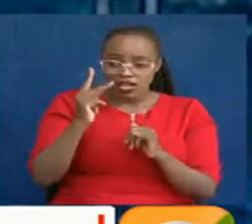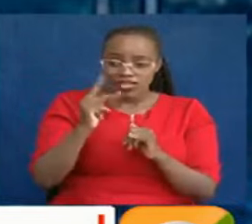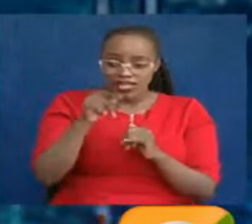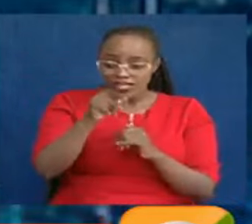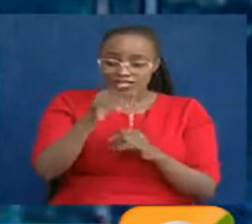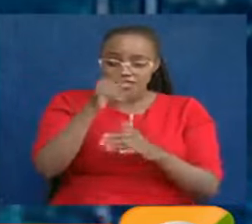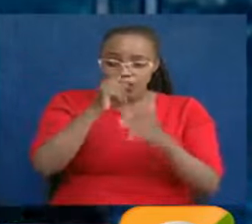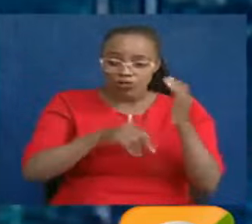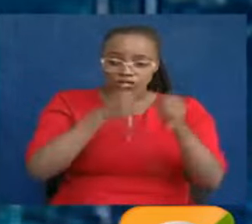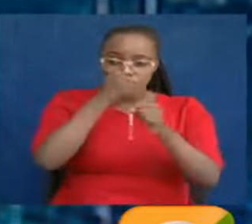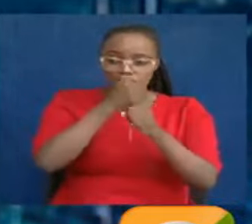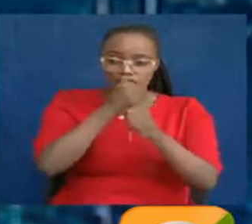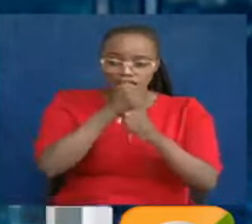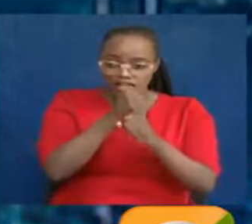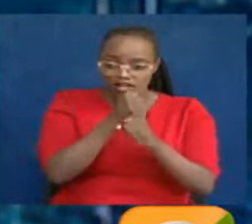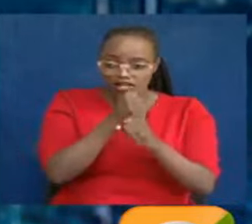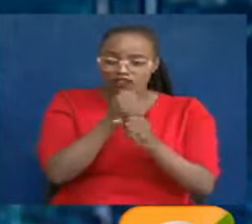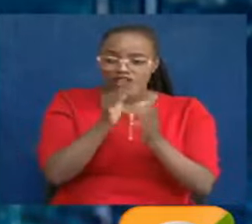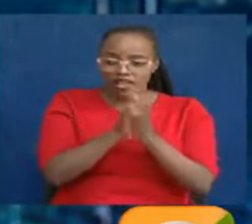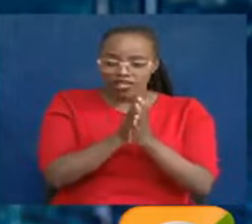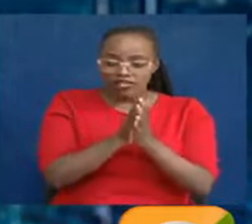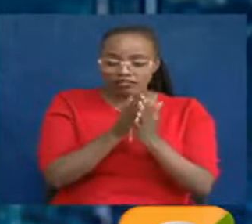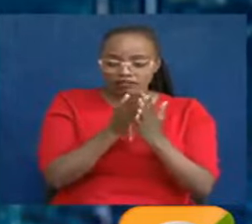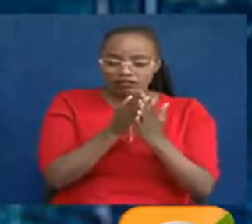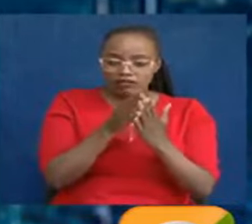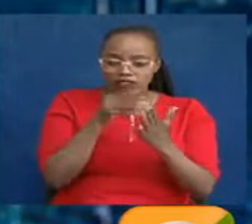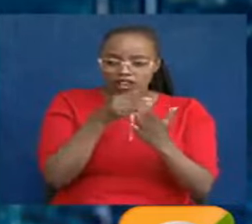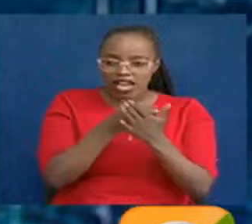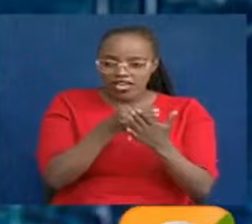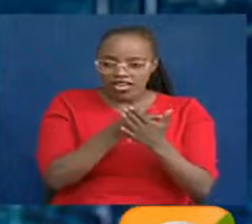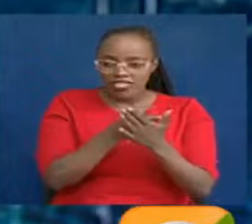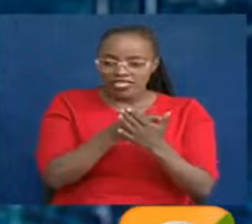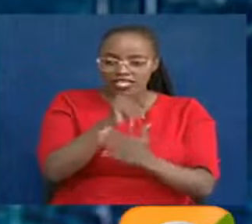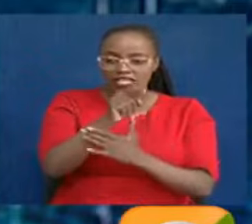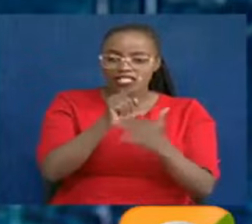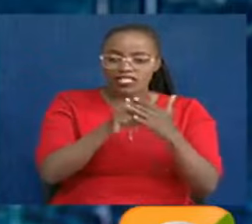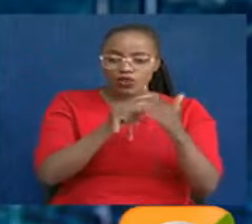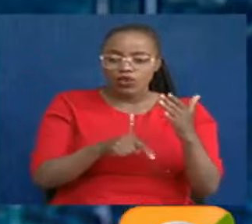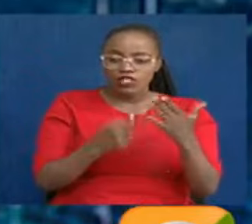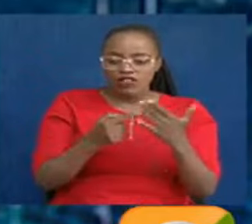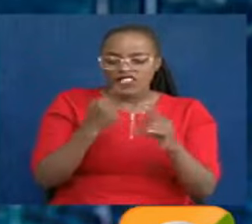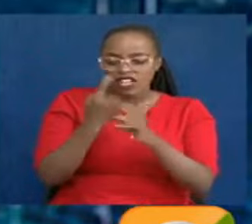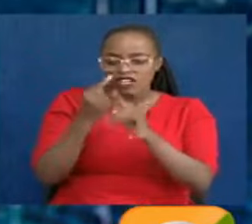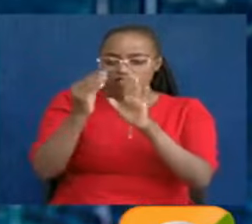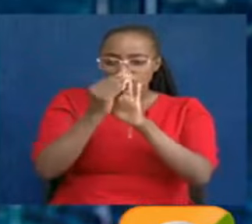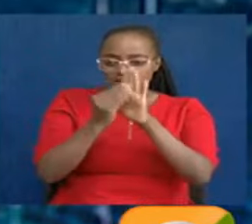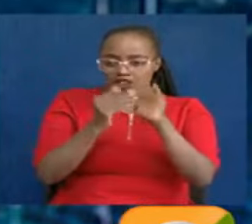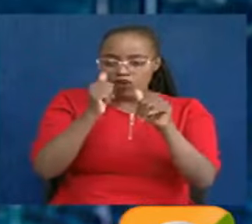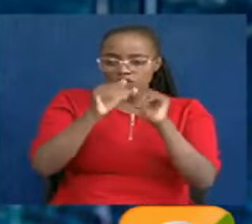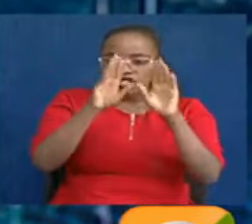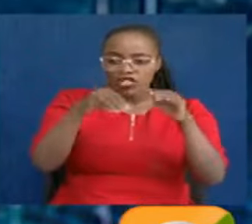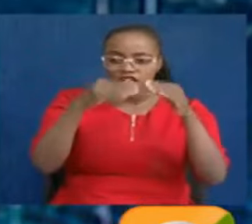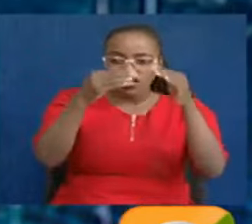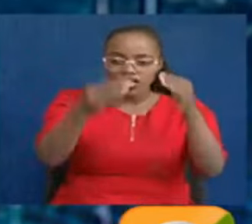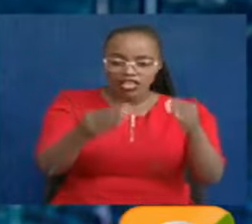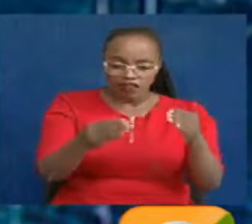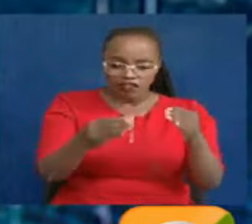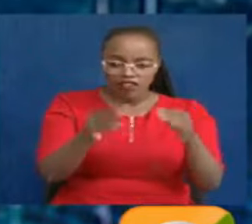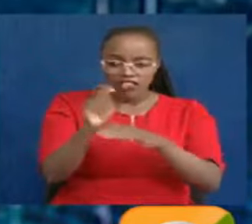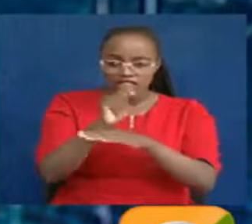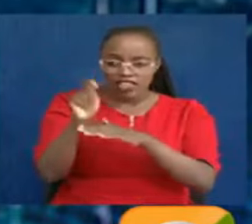that can call as a drone pilot, right? This is the features that or that we can ventures on the